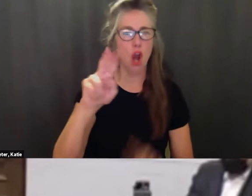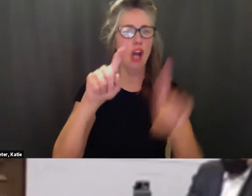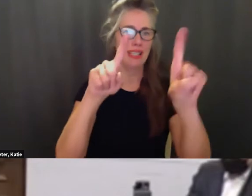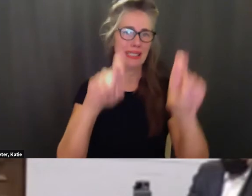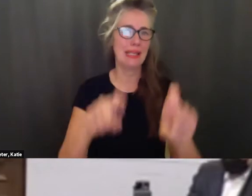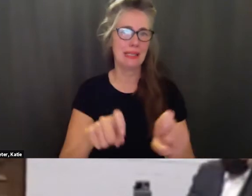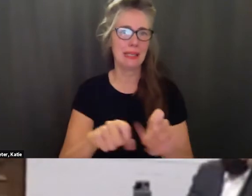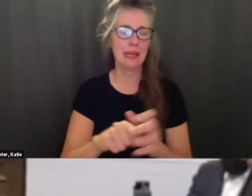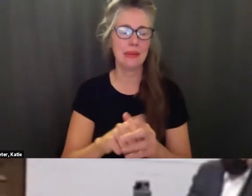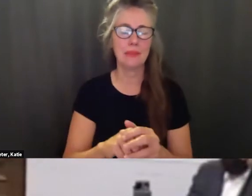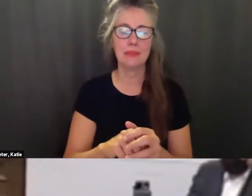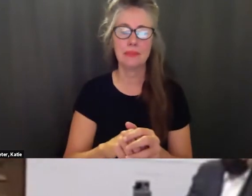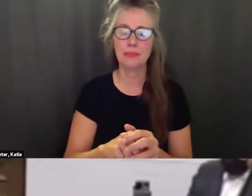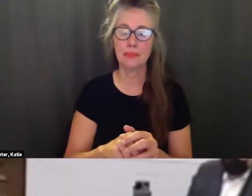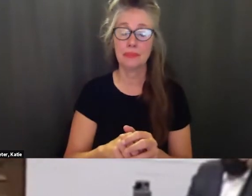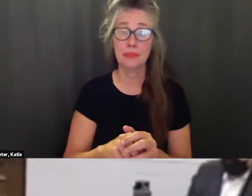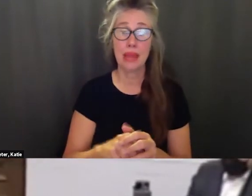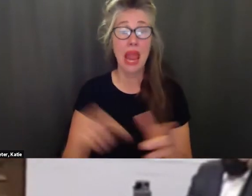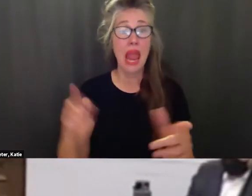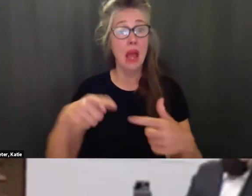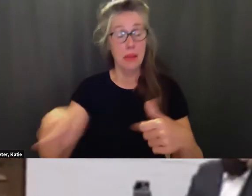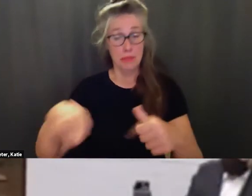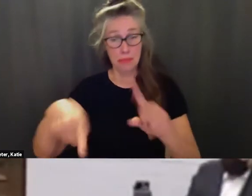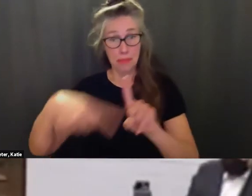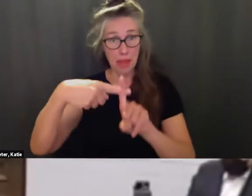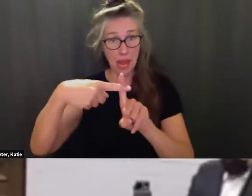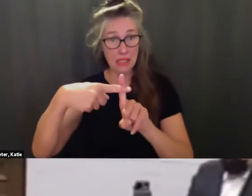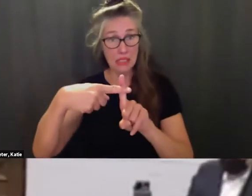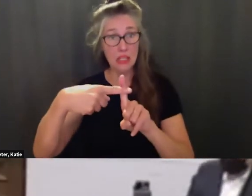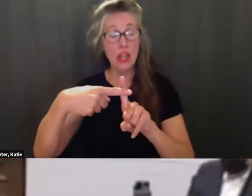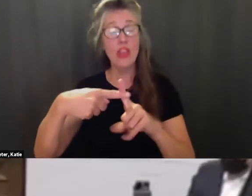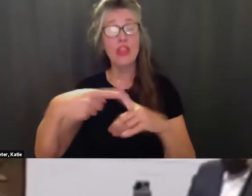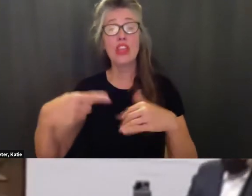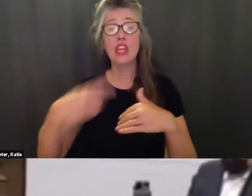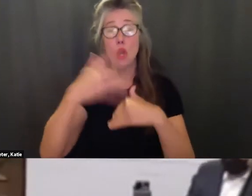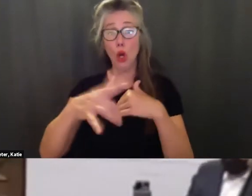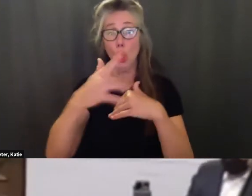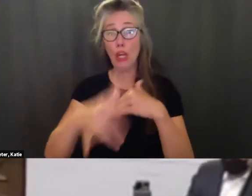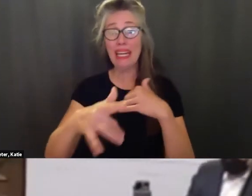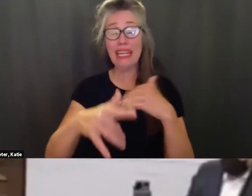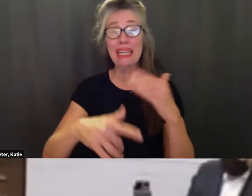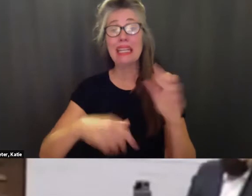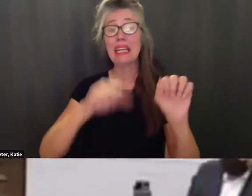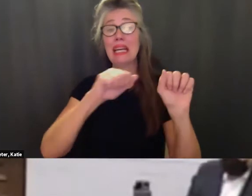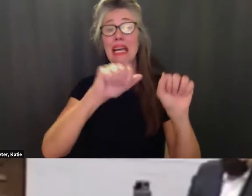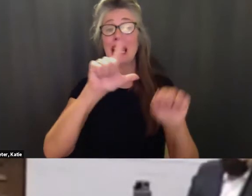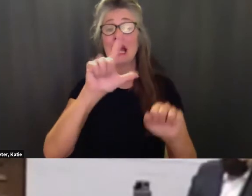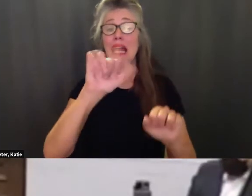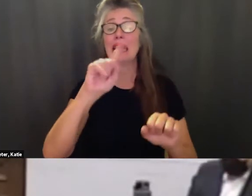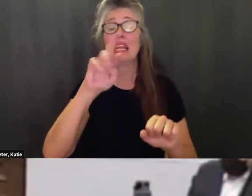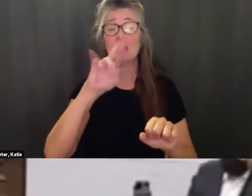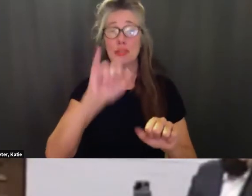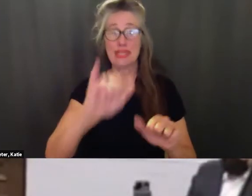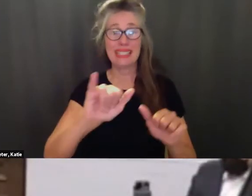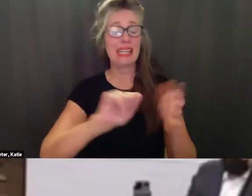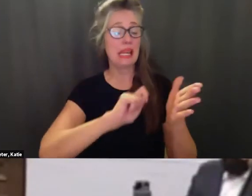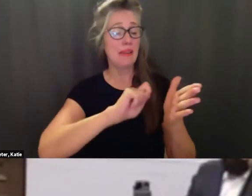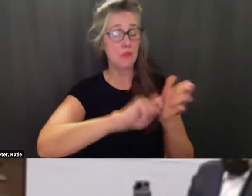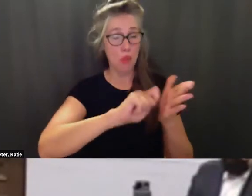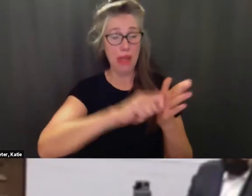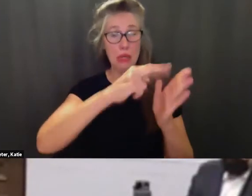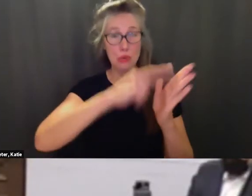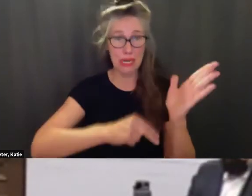have the early literacy. So that's kindergarten, first grade. And then we do a reading and a math